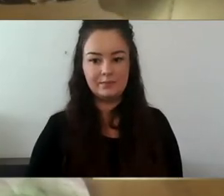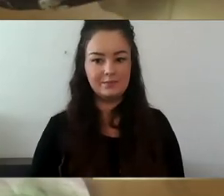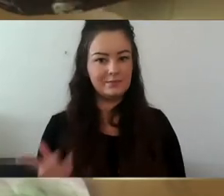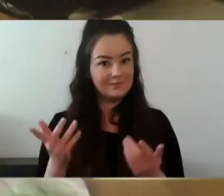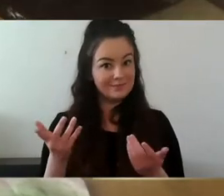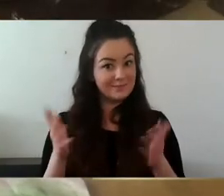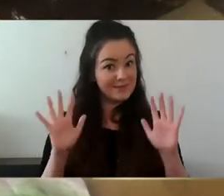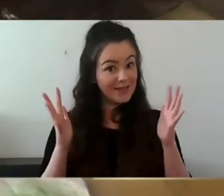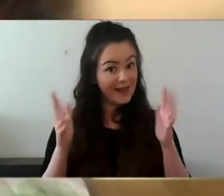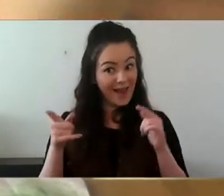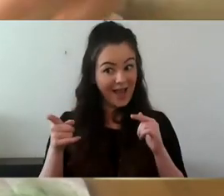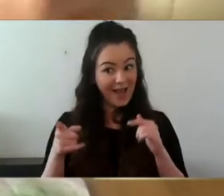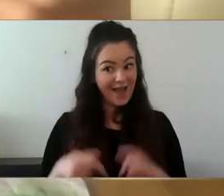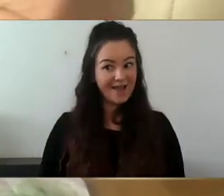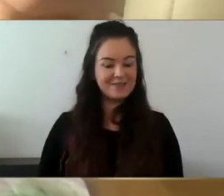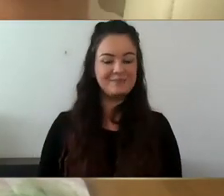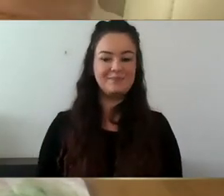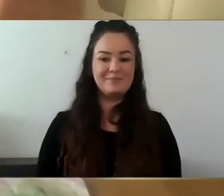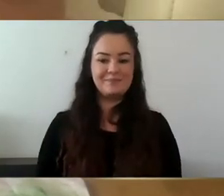Da da.